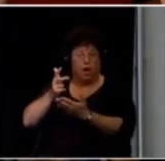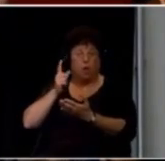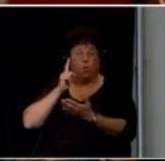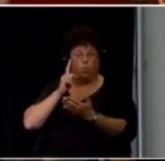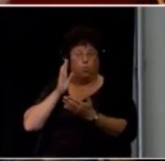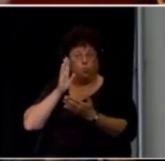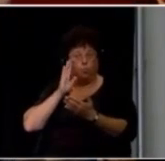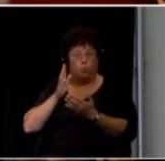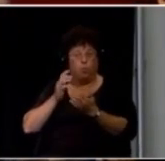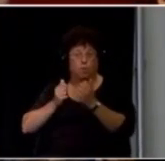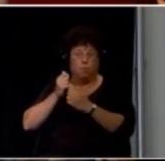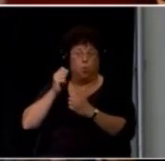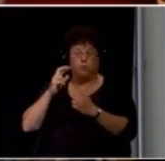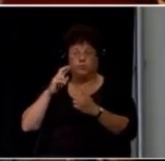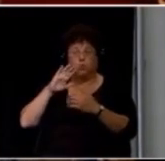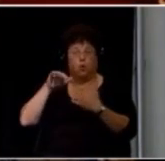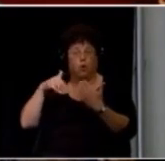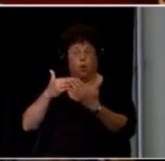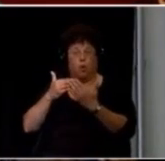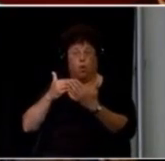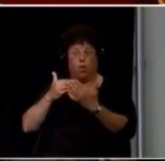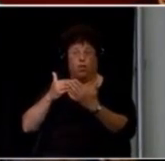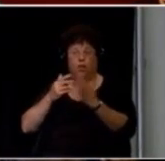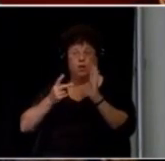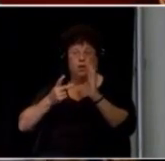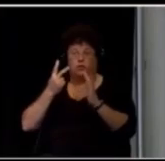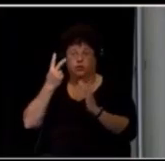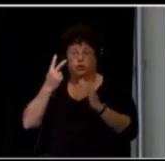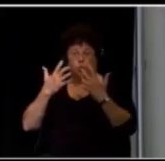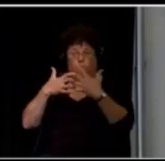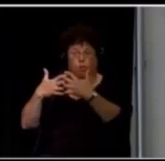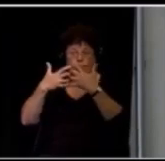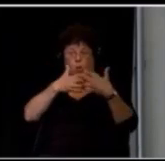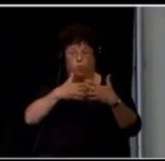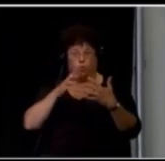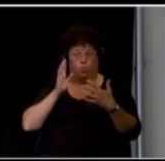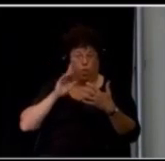be mostly or all of them dual motor?